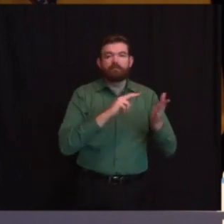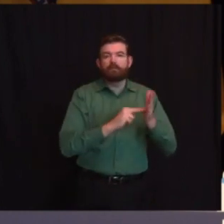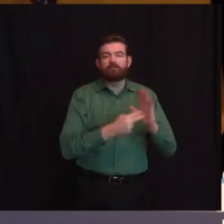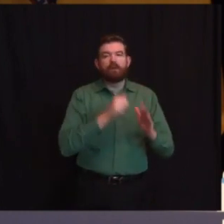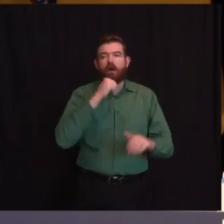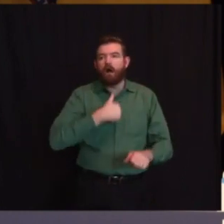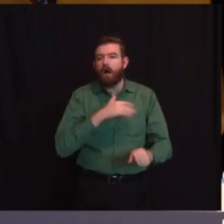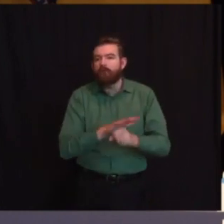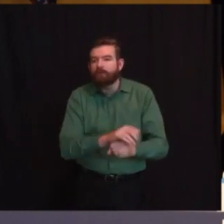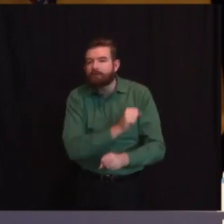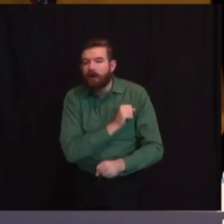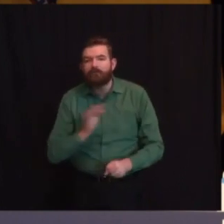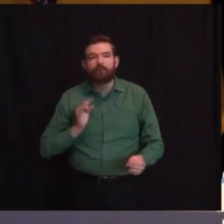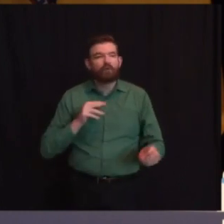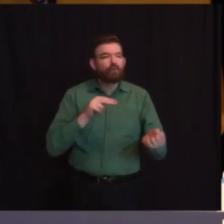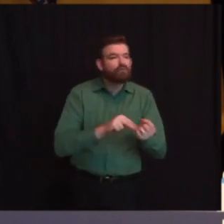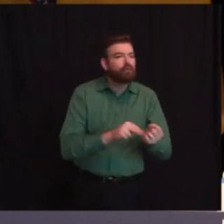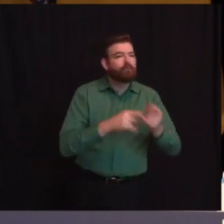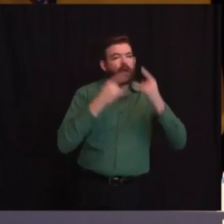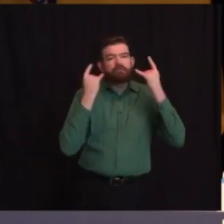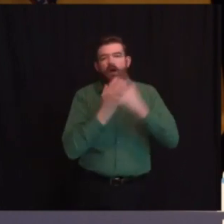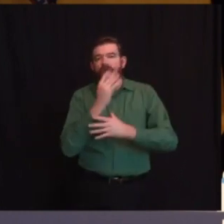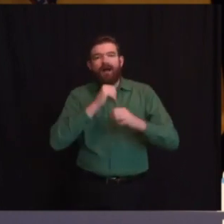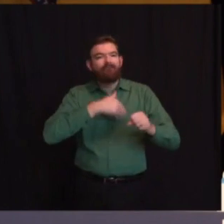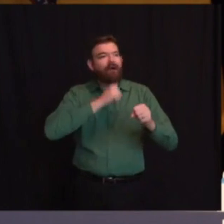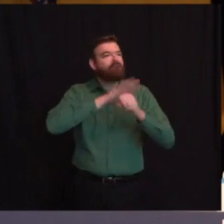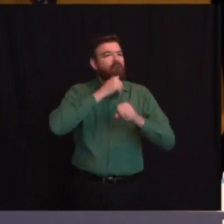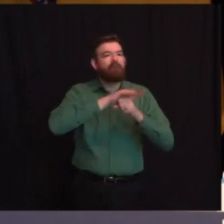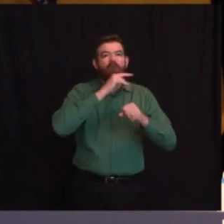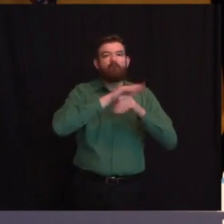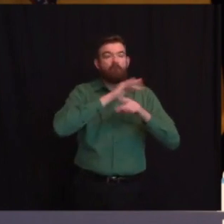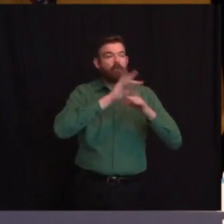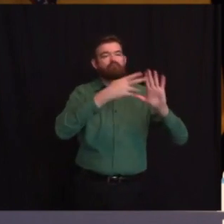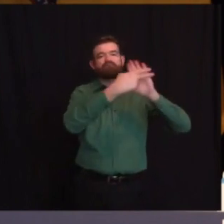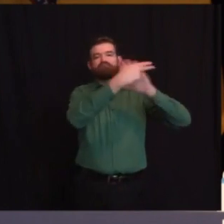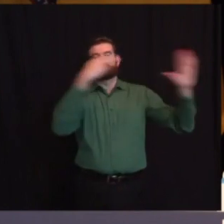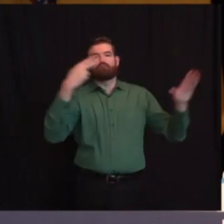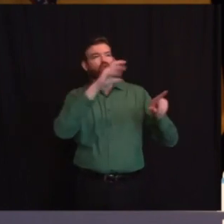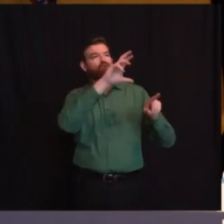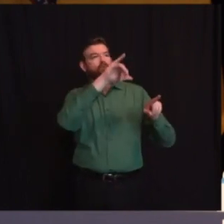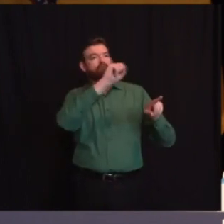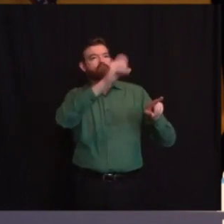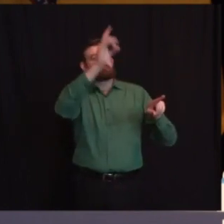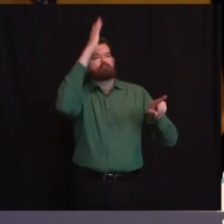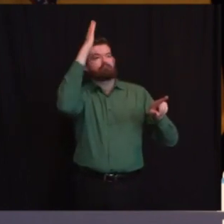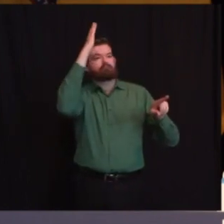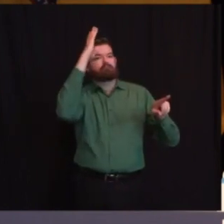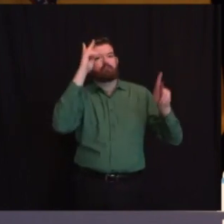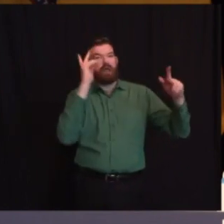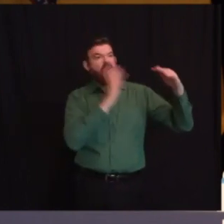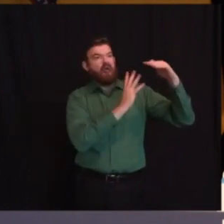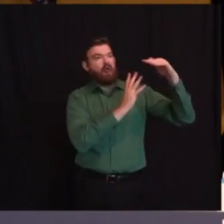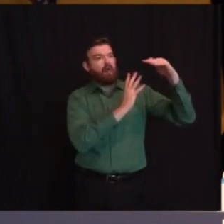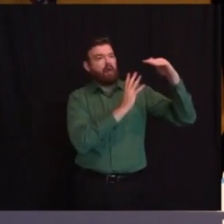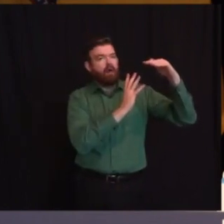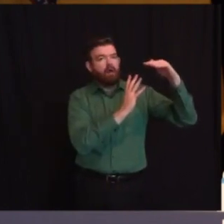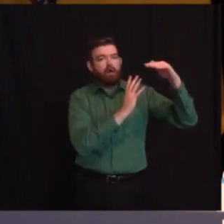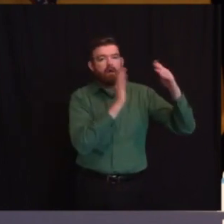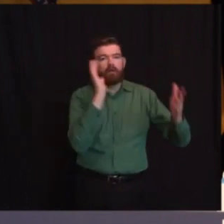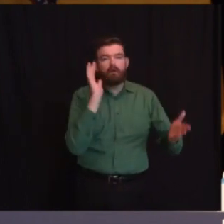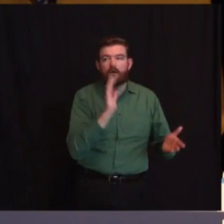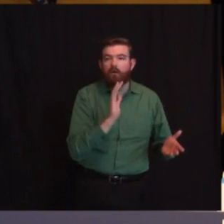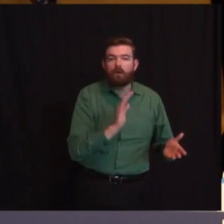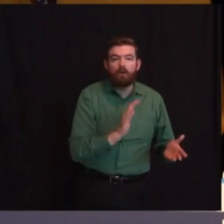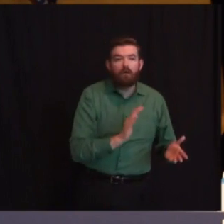personal protective equipment, and ventilators. As hospitalizations decrease and intensive care beds and medical